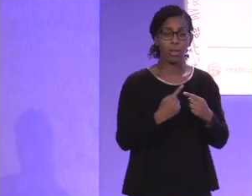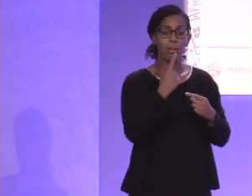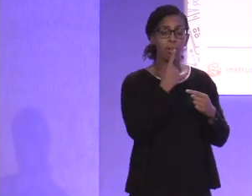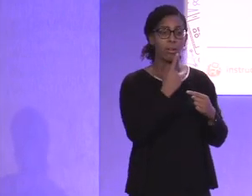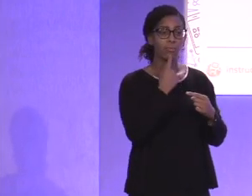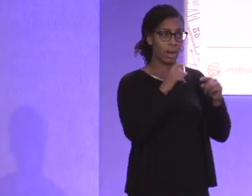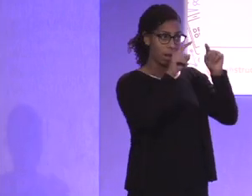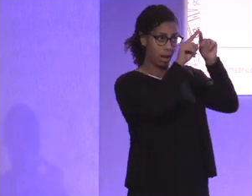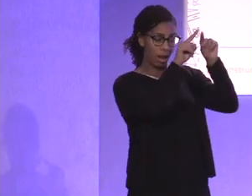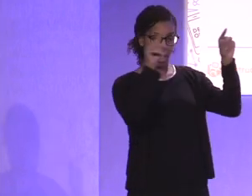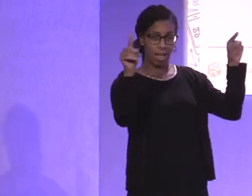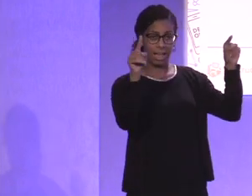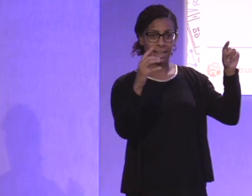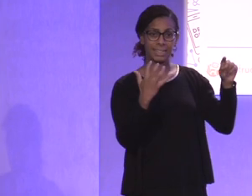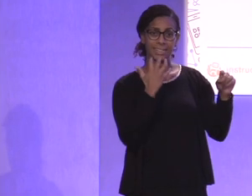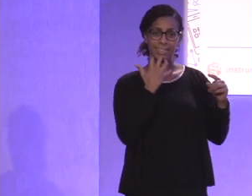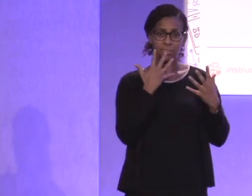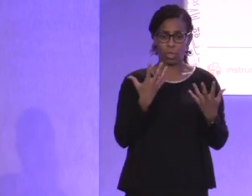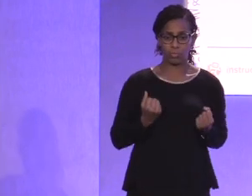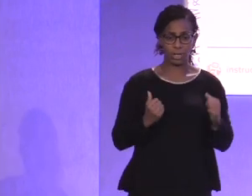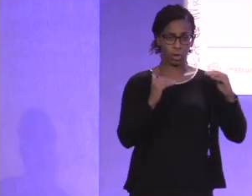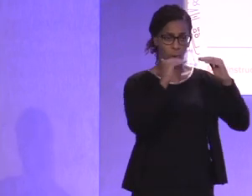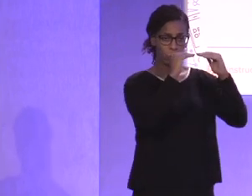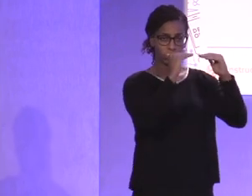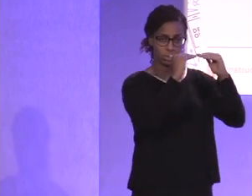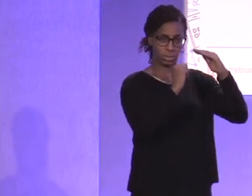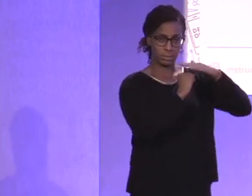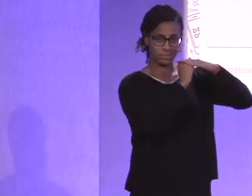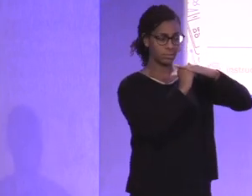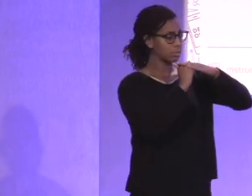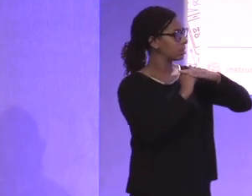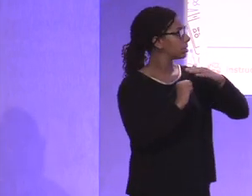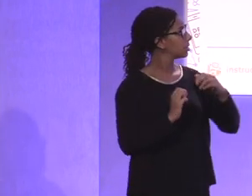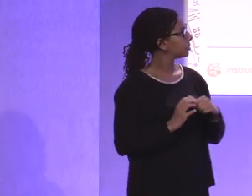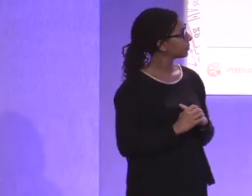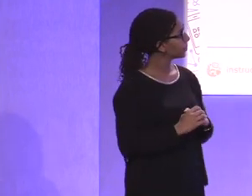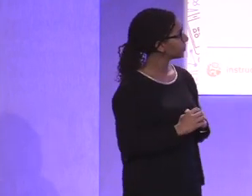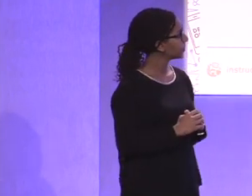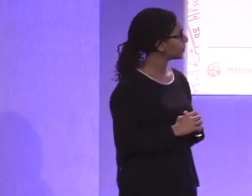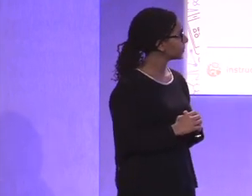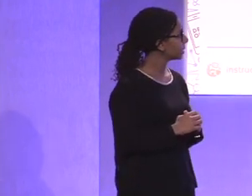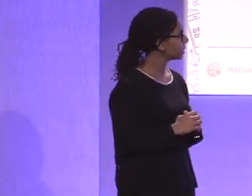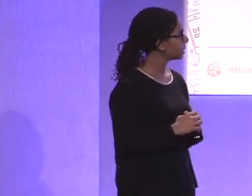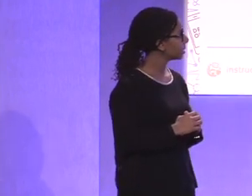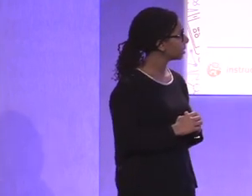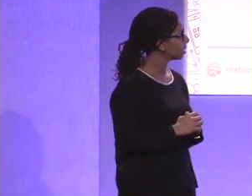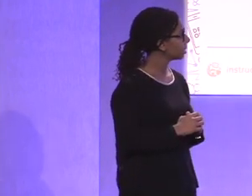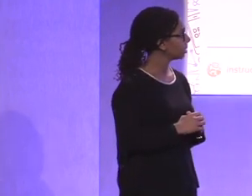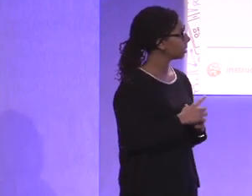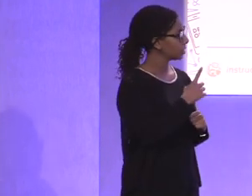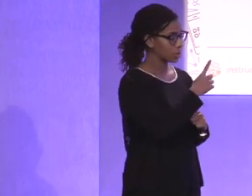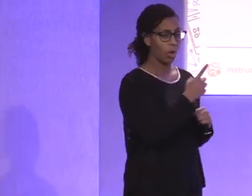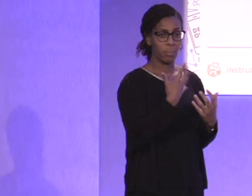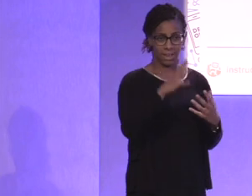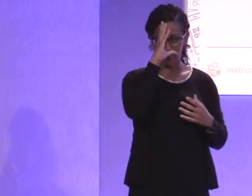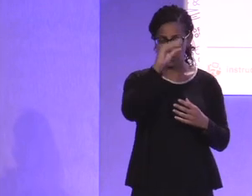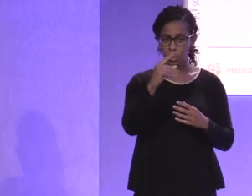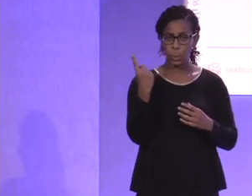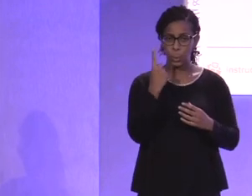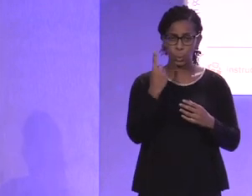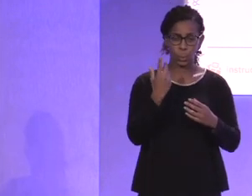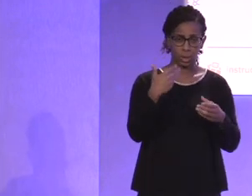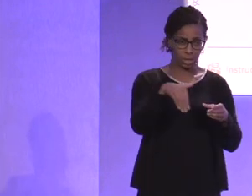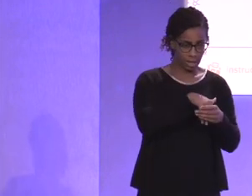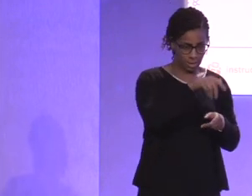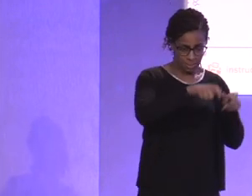threshold over time. Okay. So given all of these things, I've given you the players. So we've got the platform